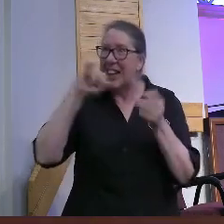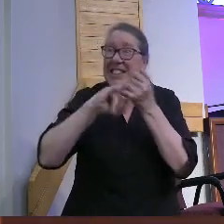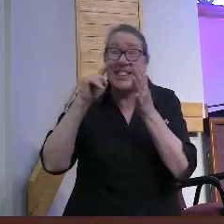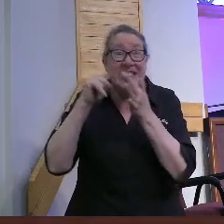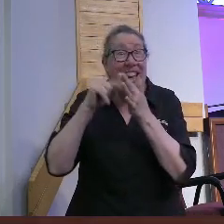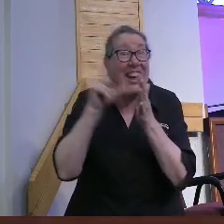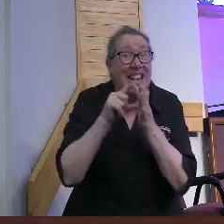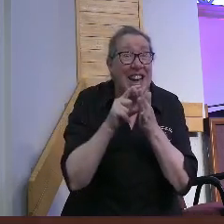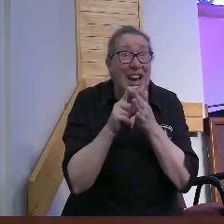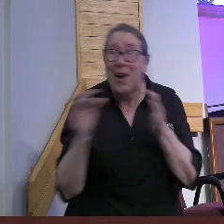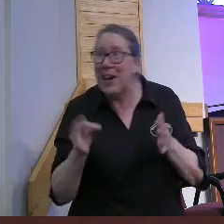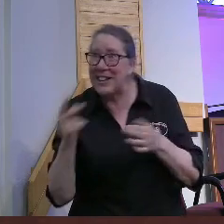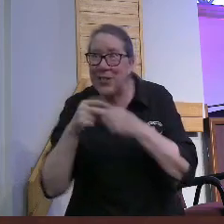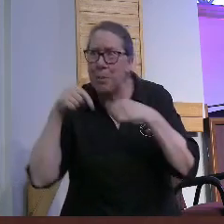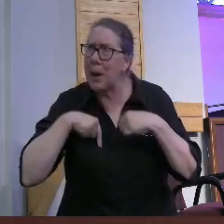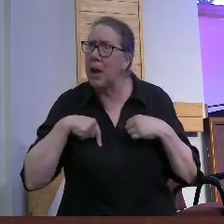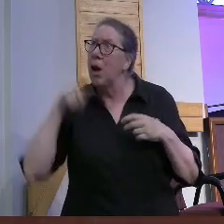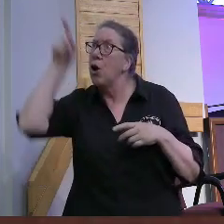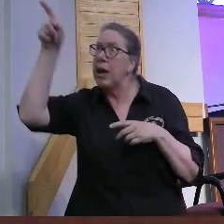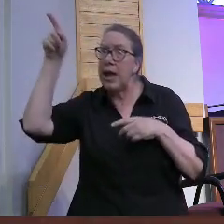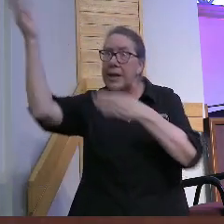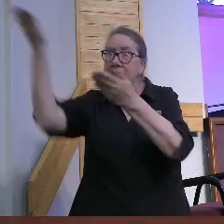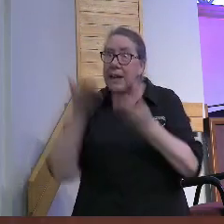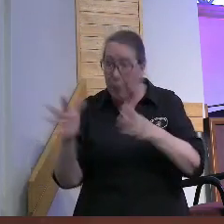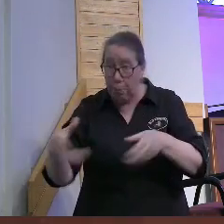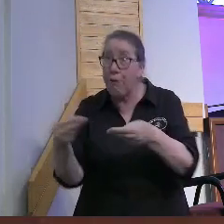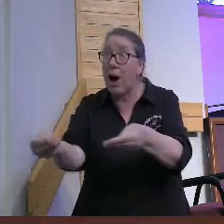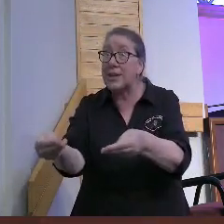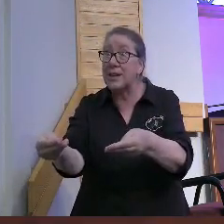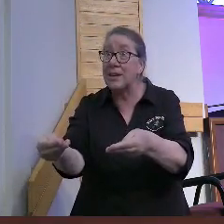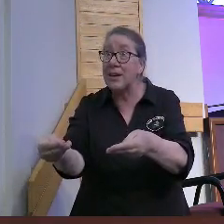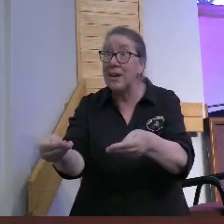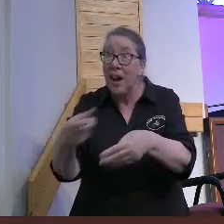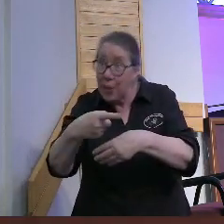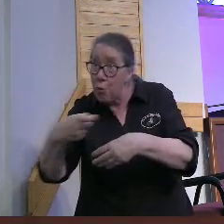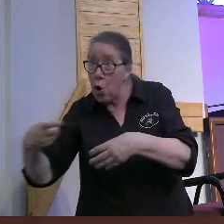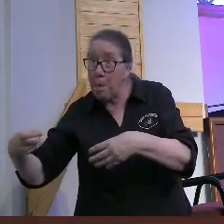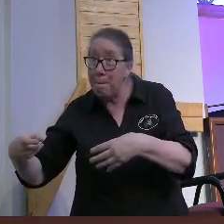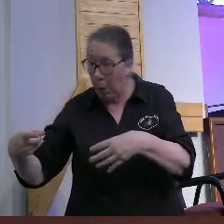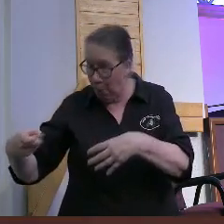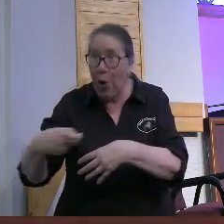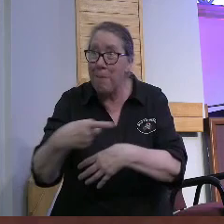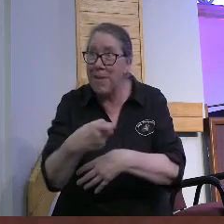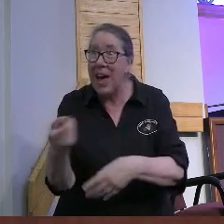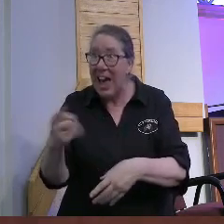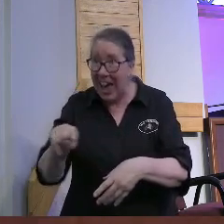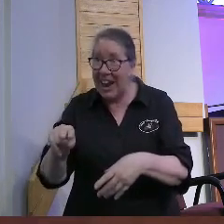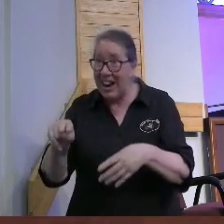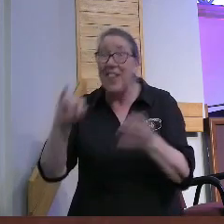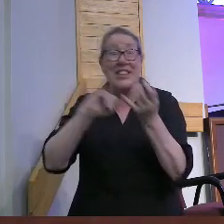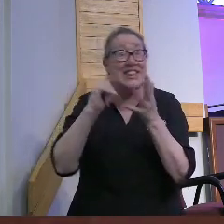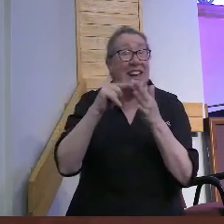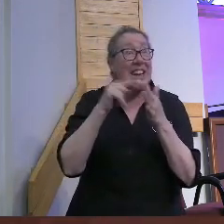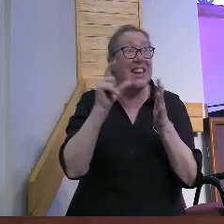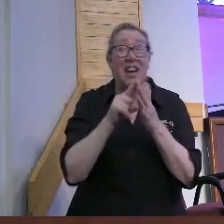already provided. It's already there. You see, not worrying is not a reason to be lazy. You know, you brothers, you can't get up in